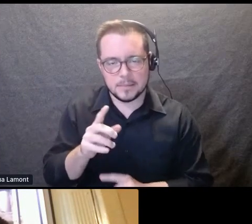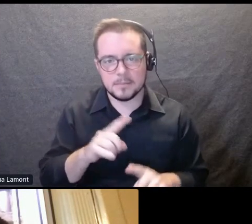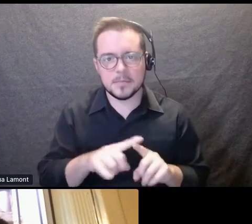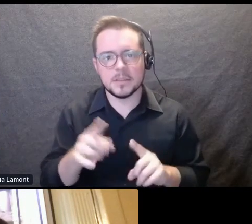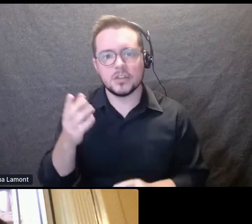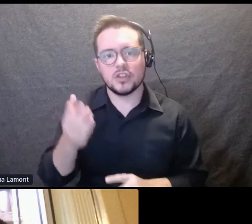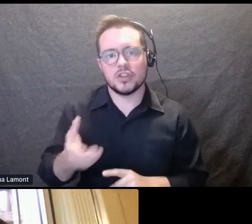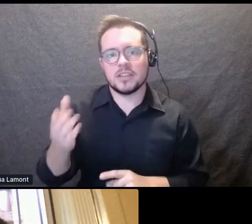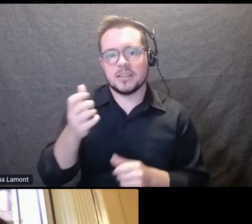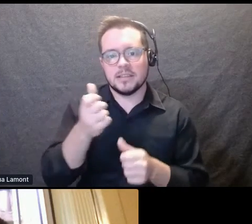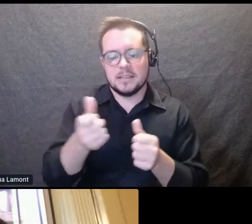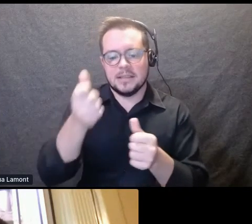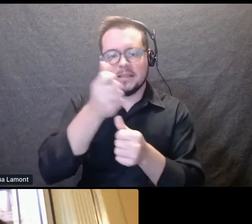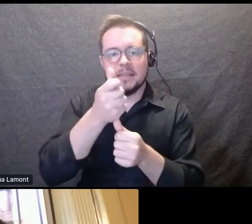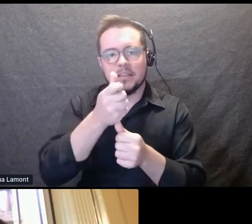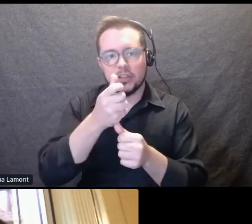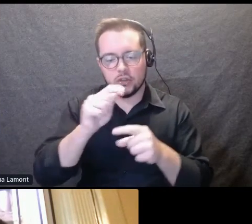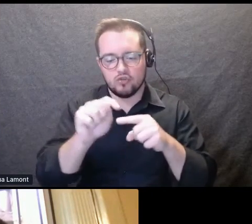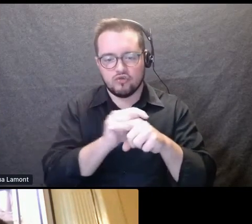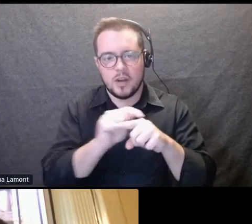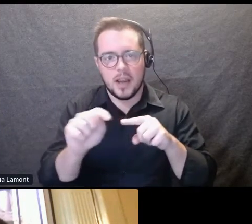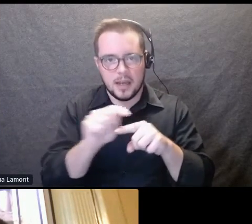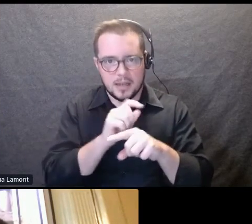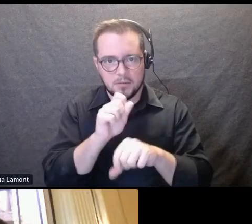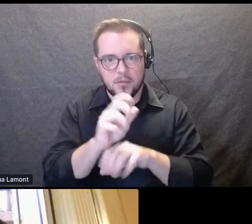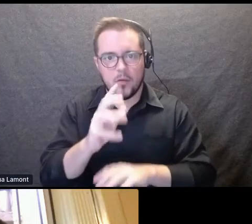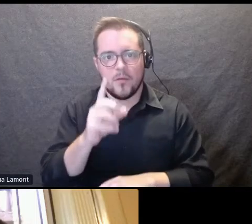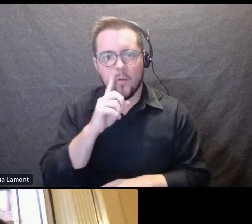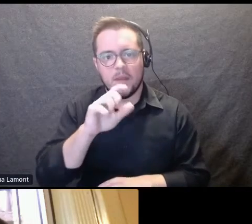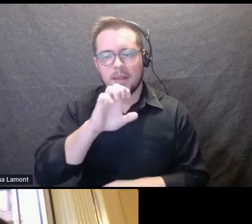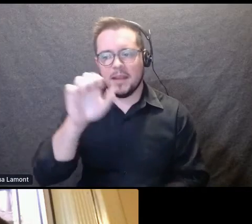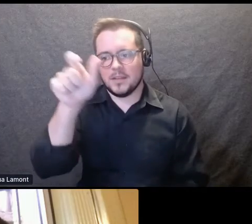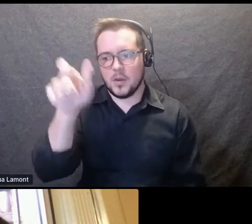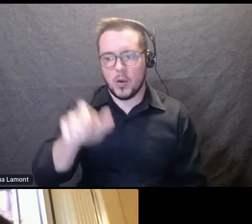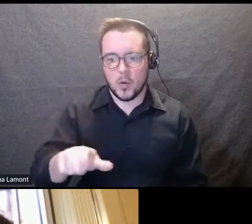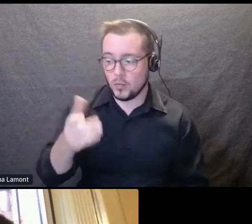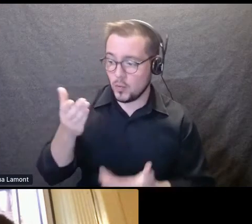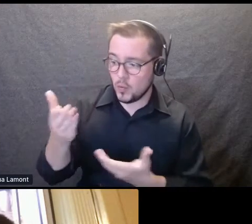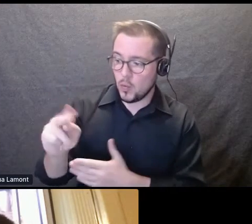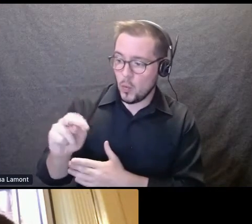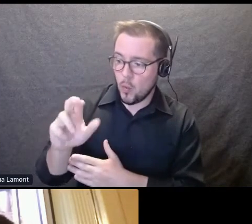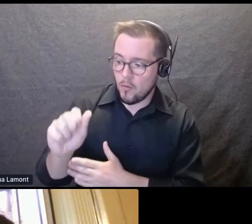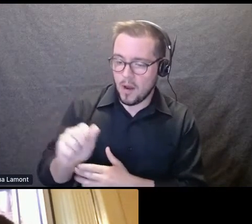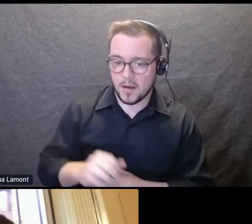the Senior Training Associate for the East Coast. Nora, go ahead.